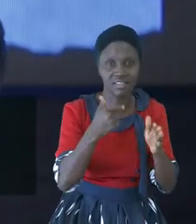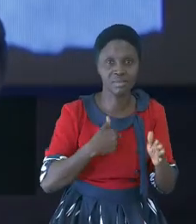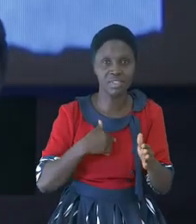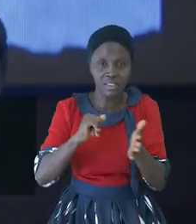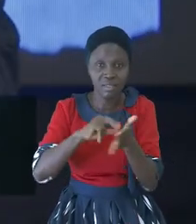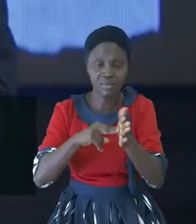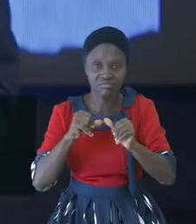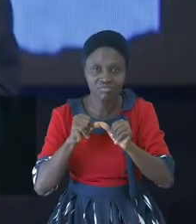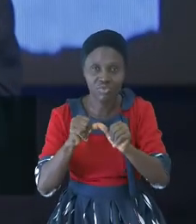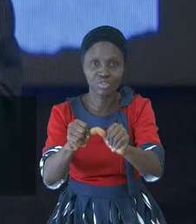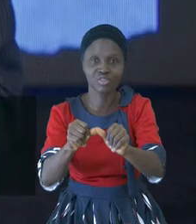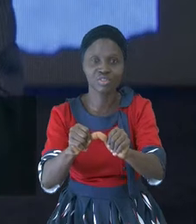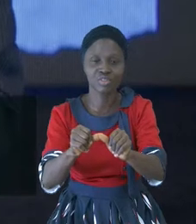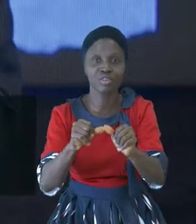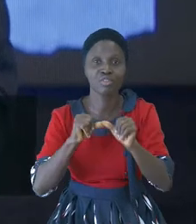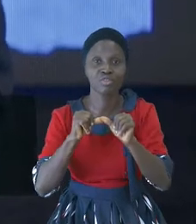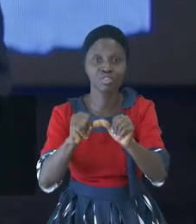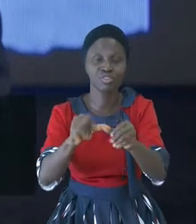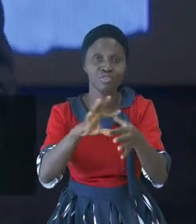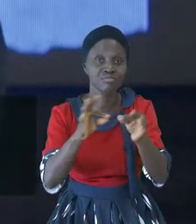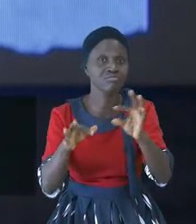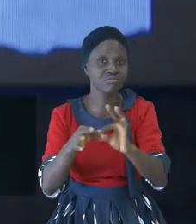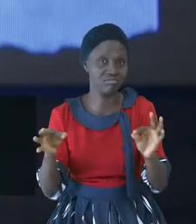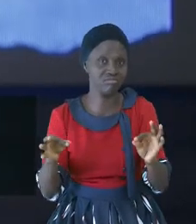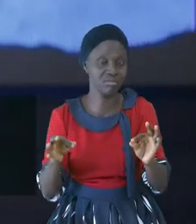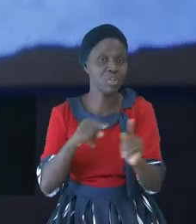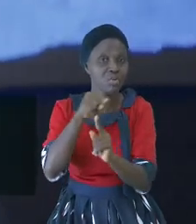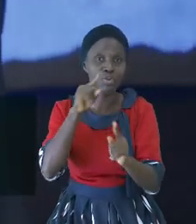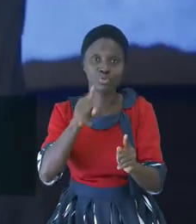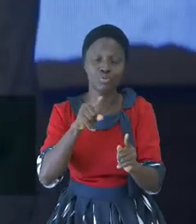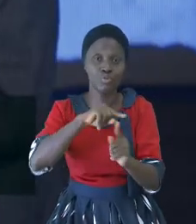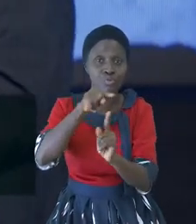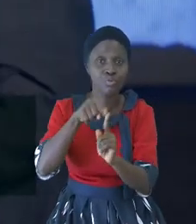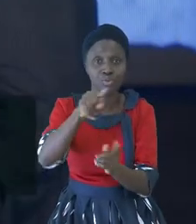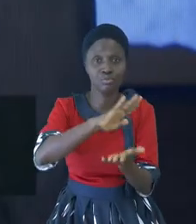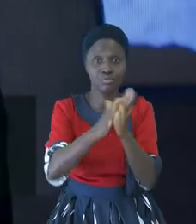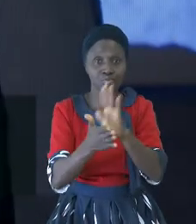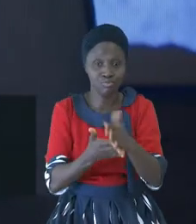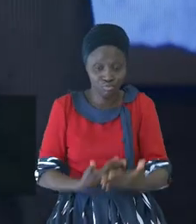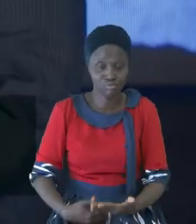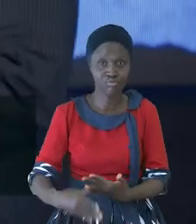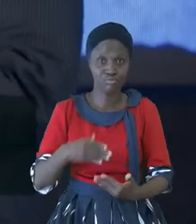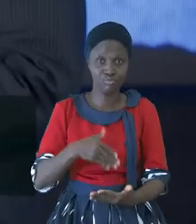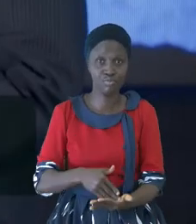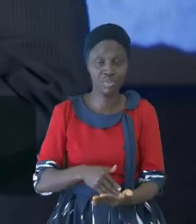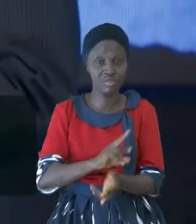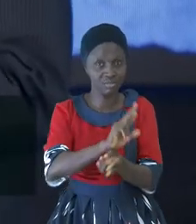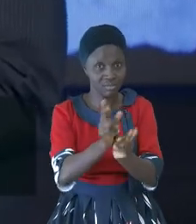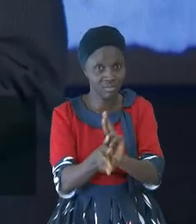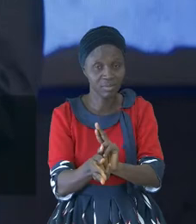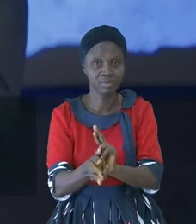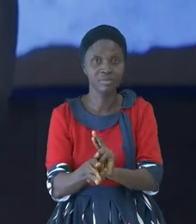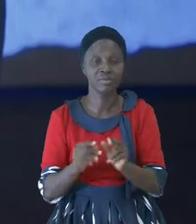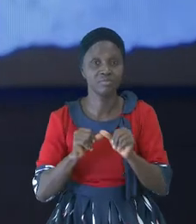you were born again, he started leading and guiding you. And then you moved on. And as you are moving on, he keeps